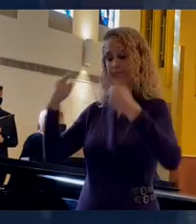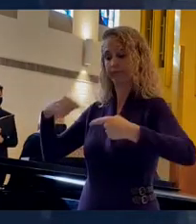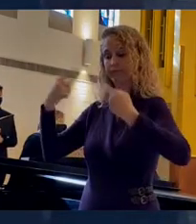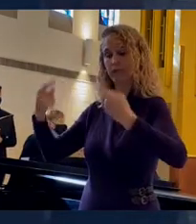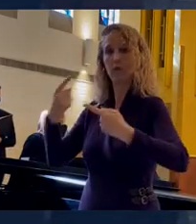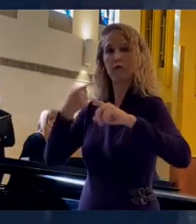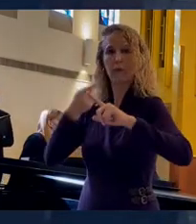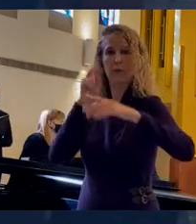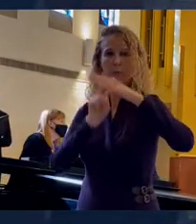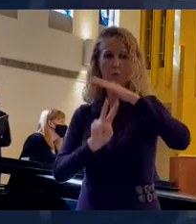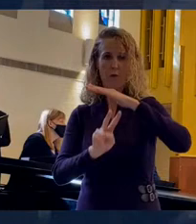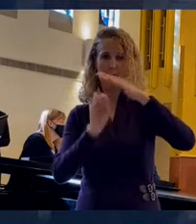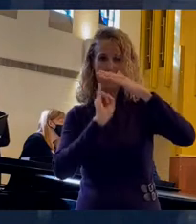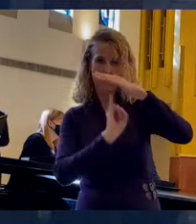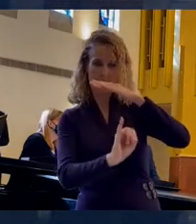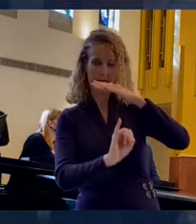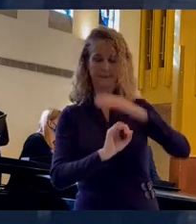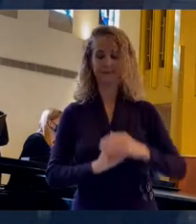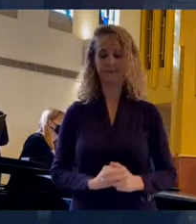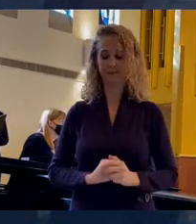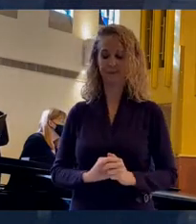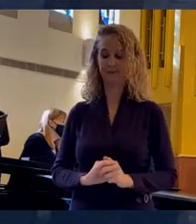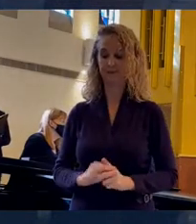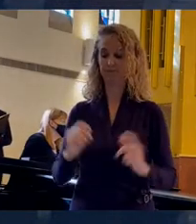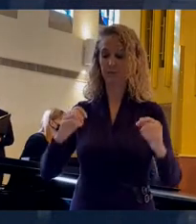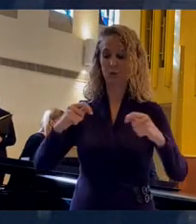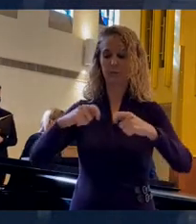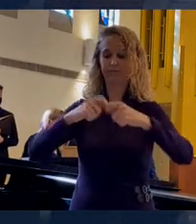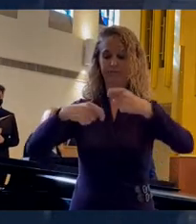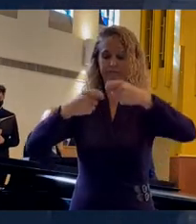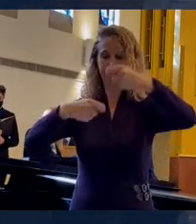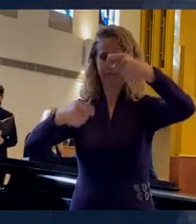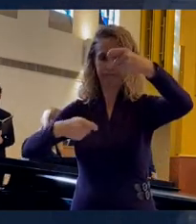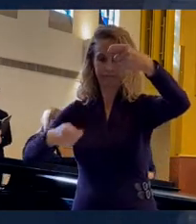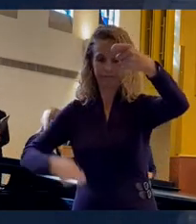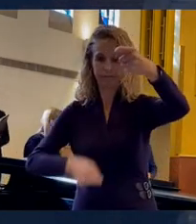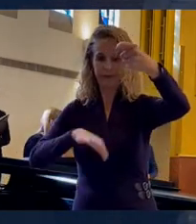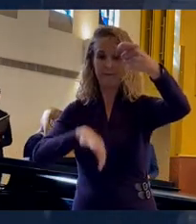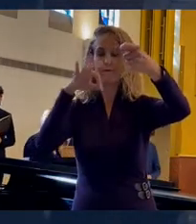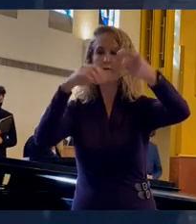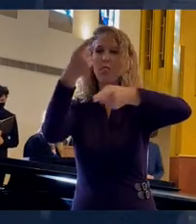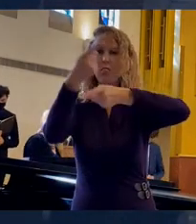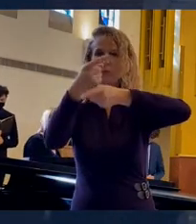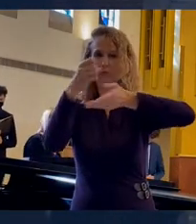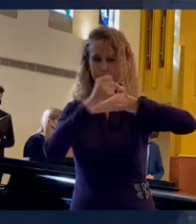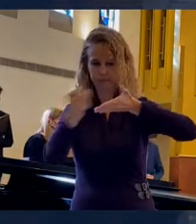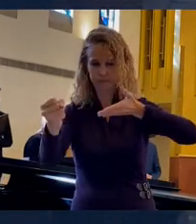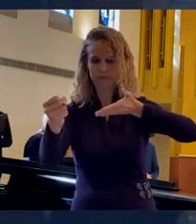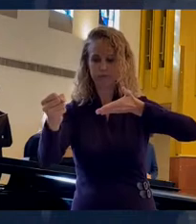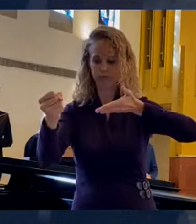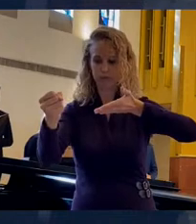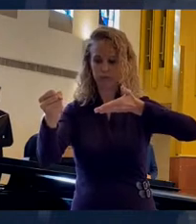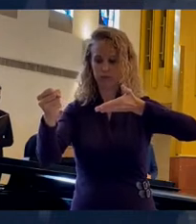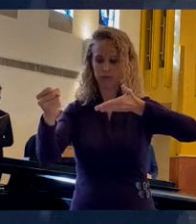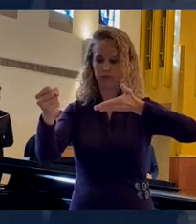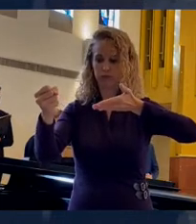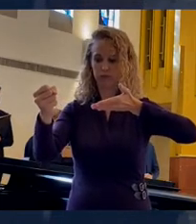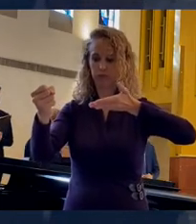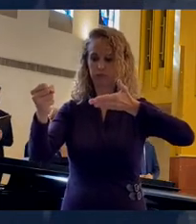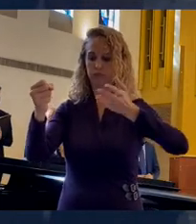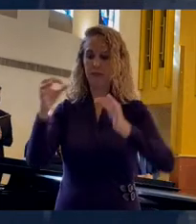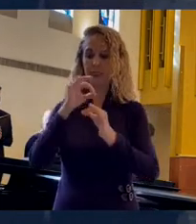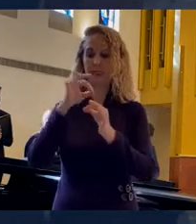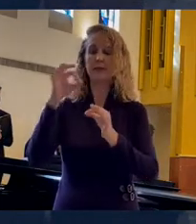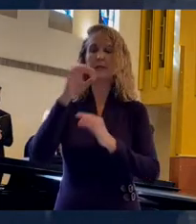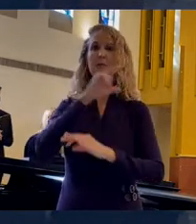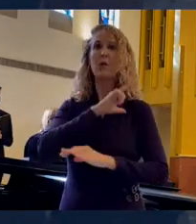of the prophet Isaiah. He unrolled the scroll and found the passage where it was written, "The